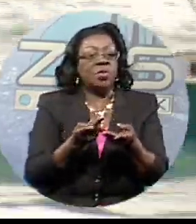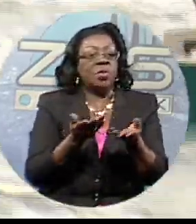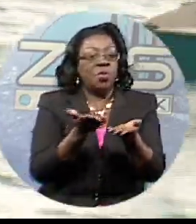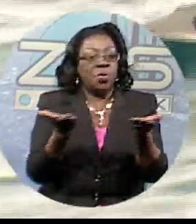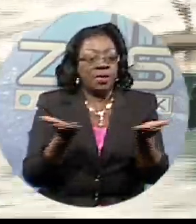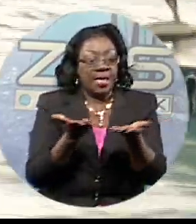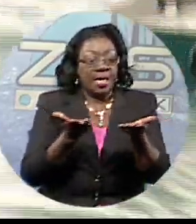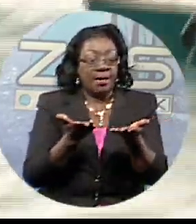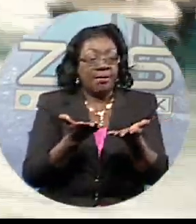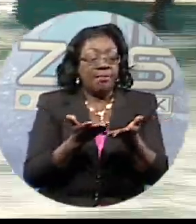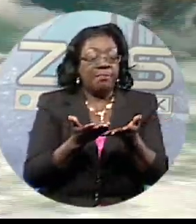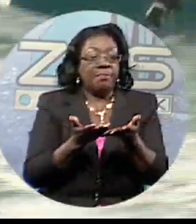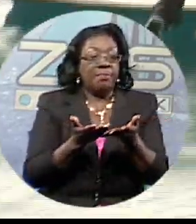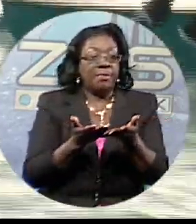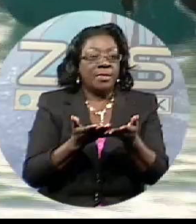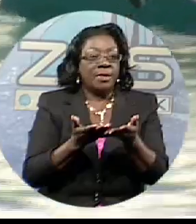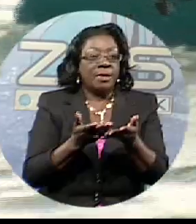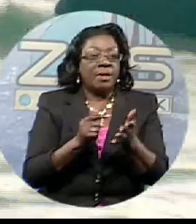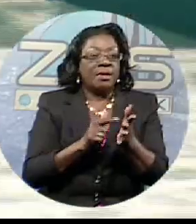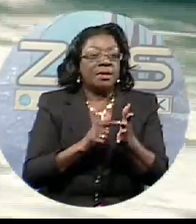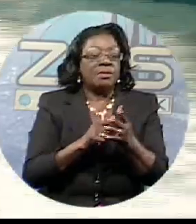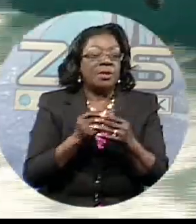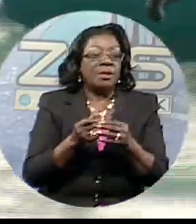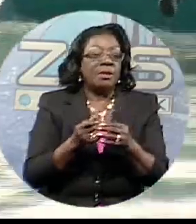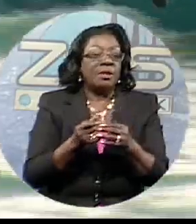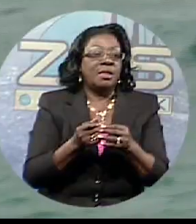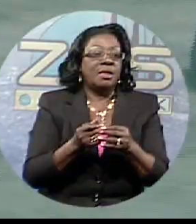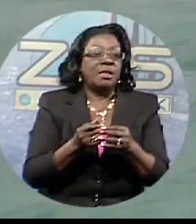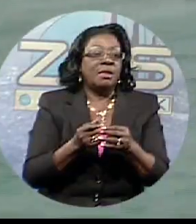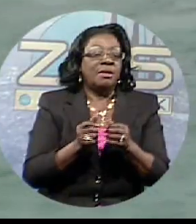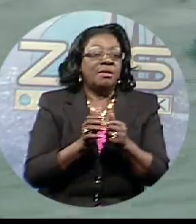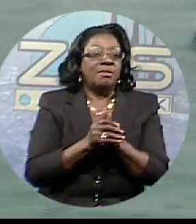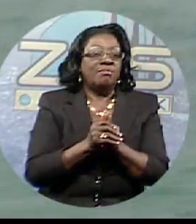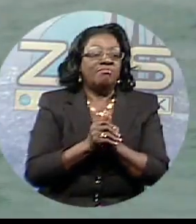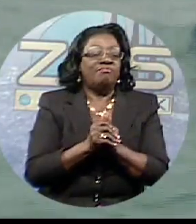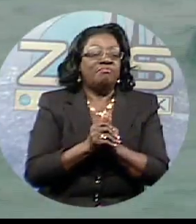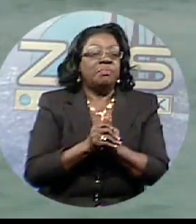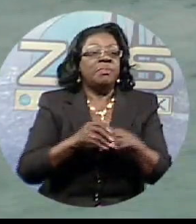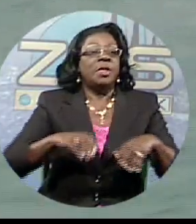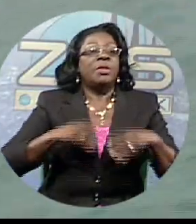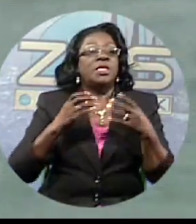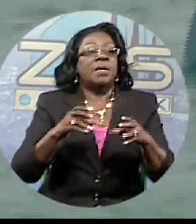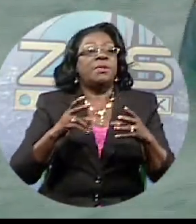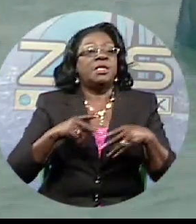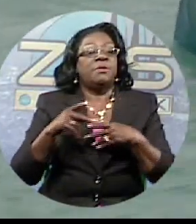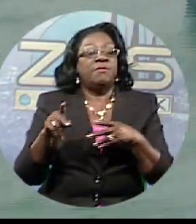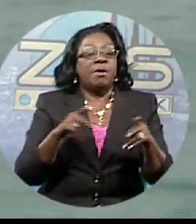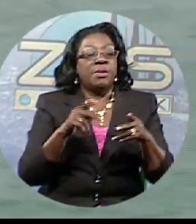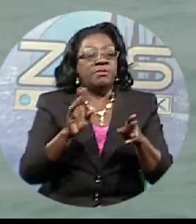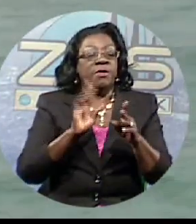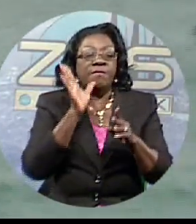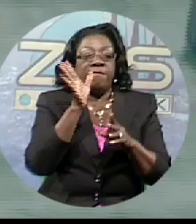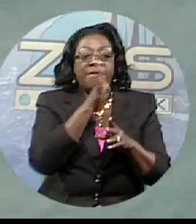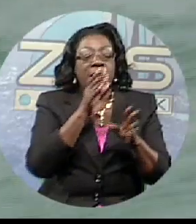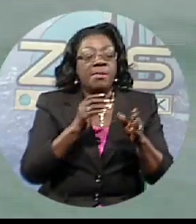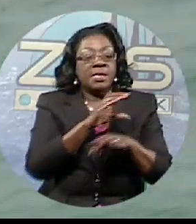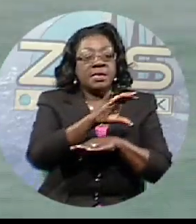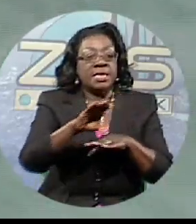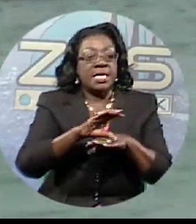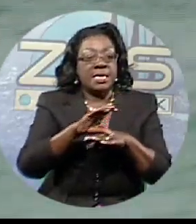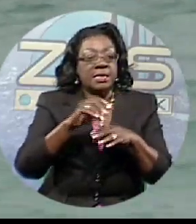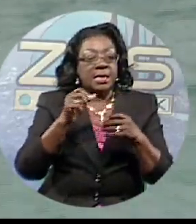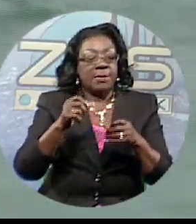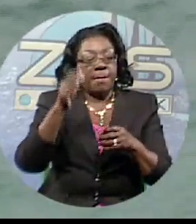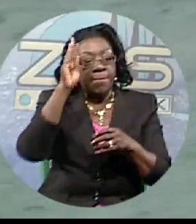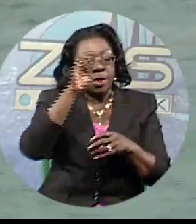here. This is one for you, hockey. You can smile, man. Now for the championship from Farmers Key, skipper Buzzy Rule will now